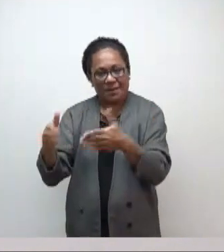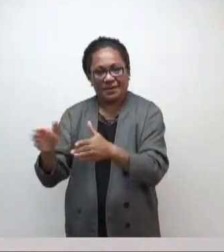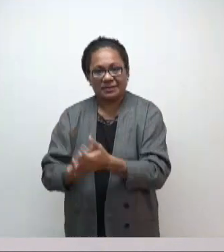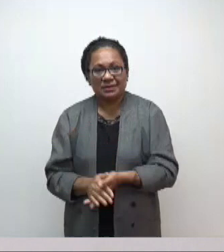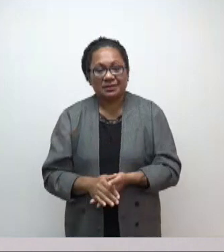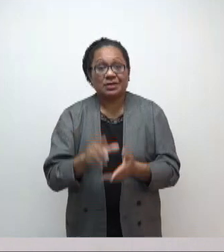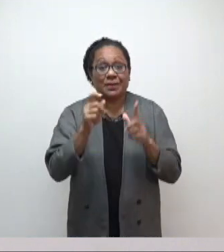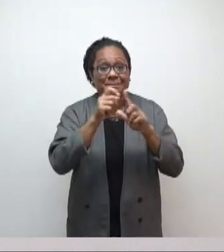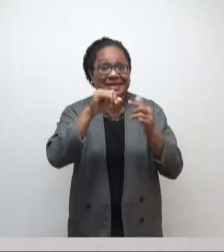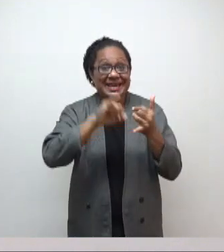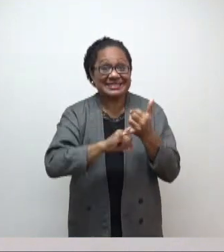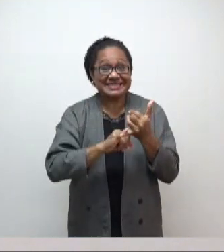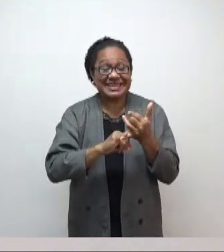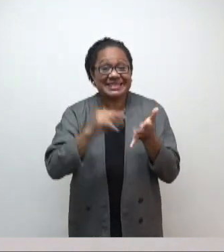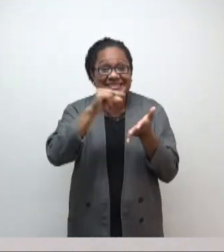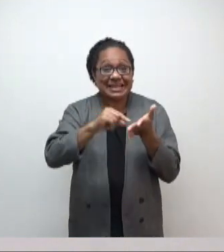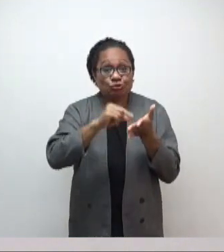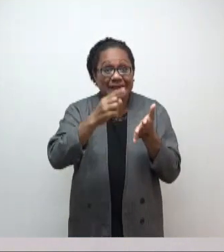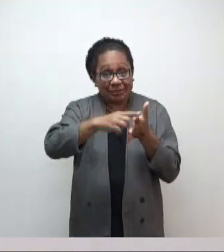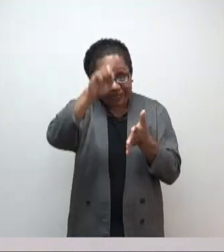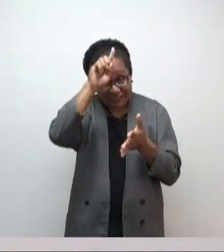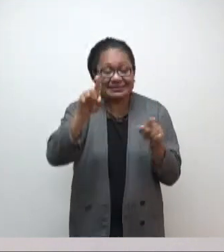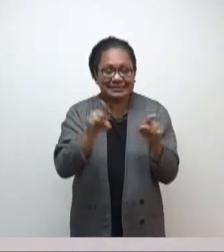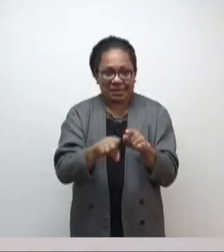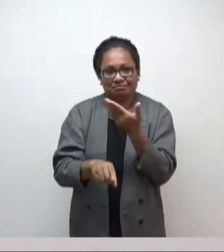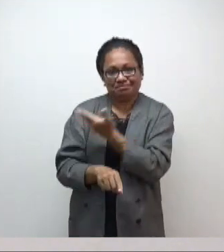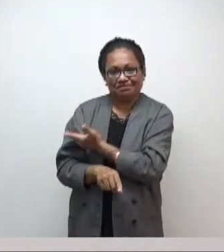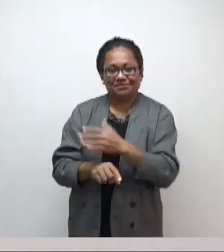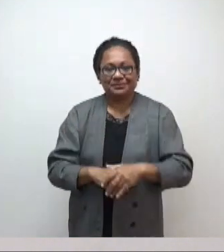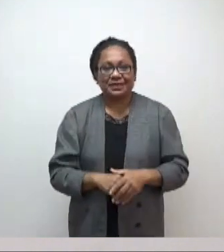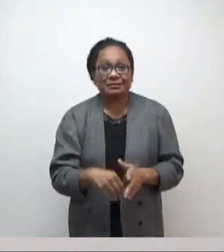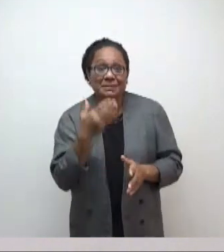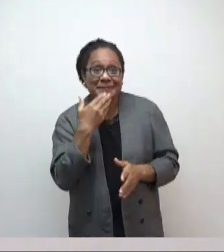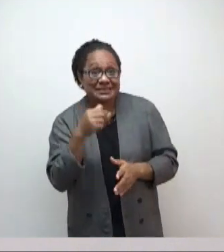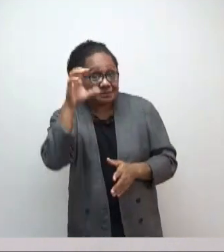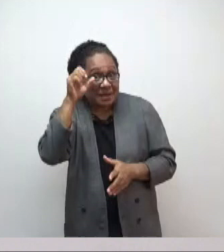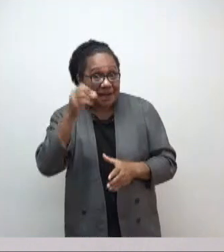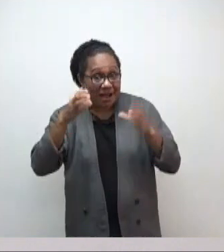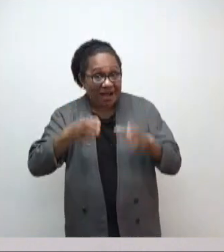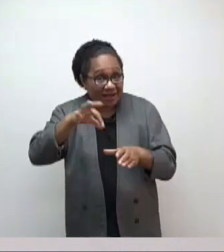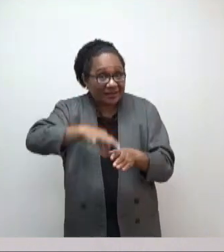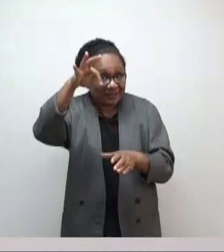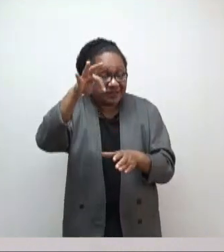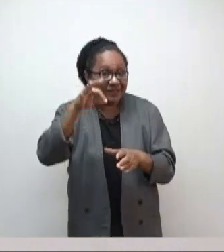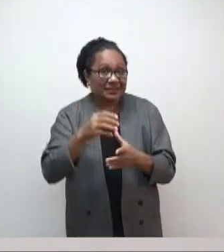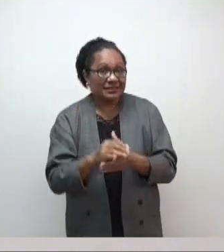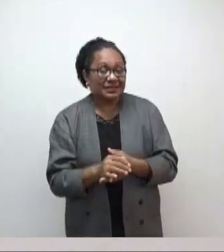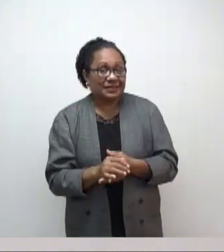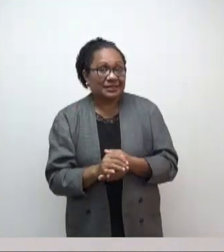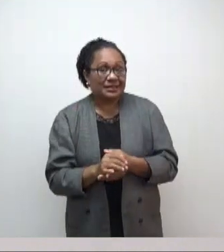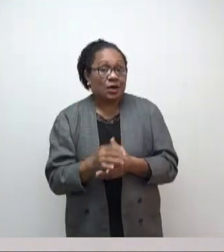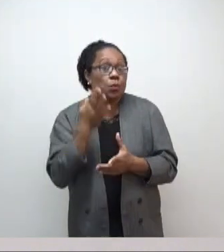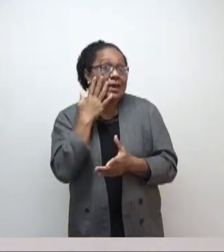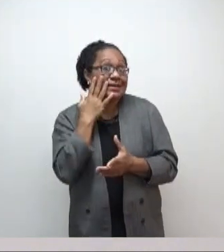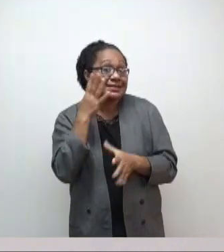Secretary for Education here with us. But before I do, don't forget the next draw for our Win Together Vaccine Sweepstakes